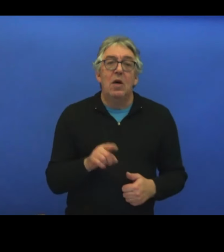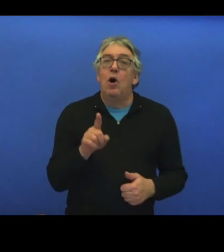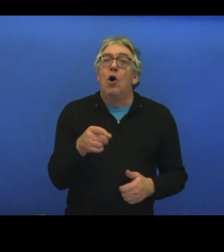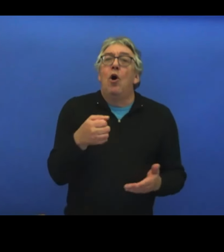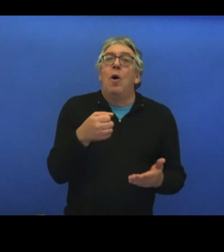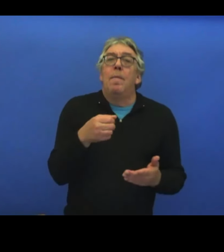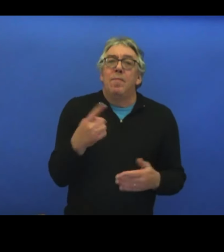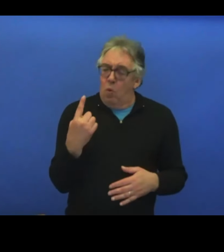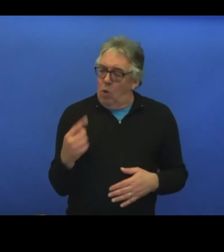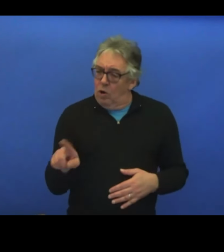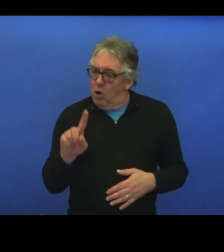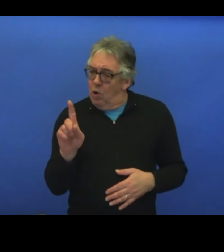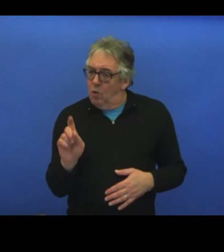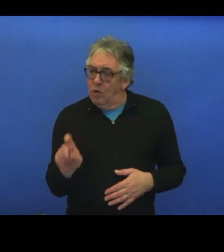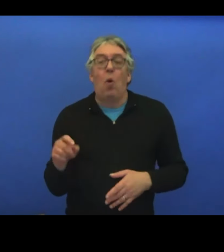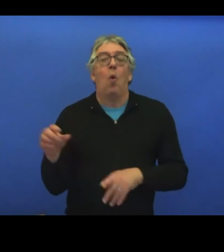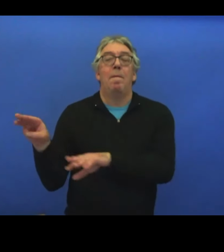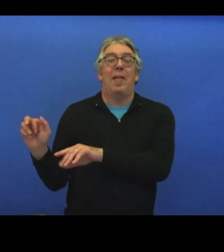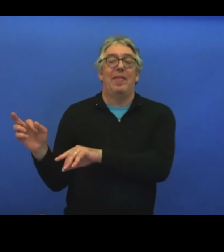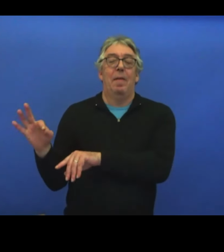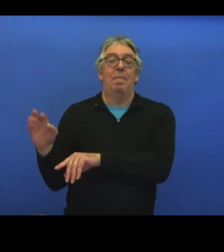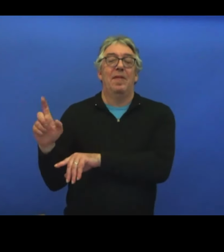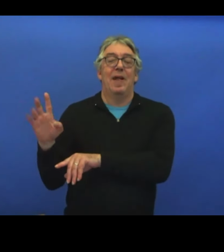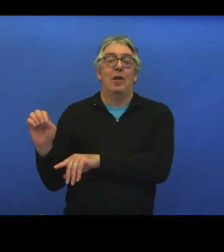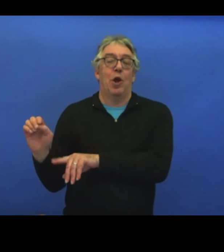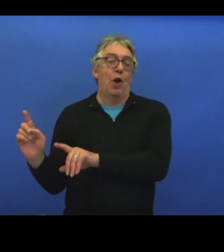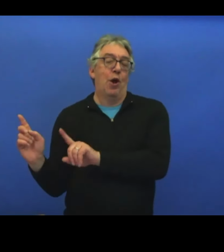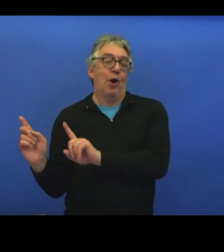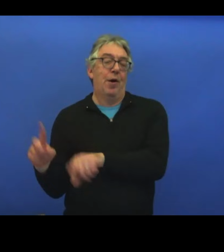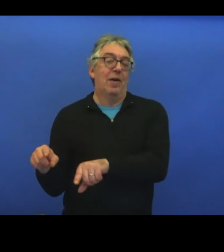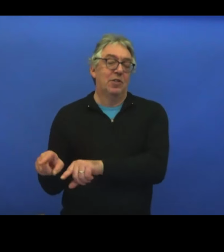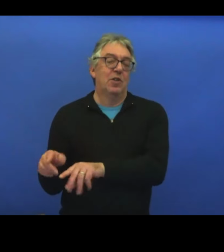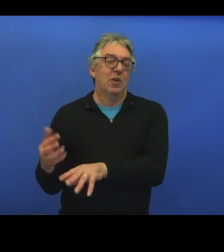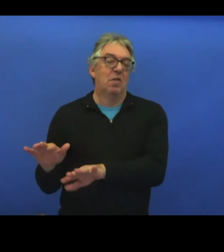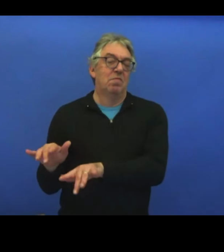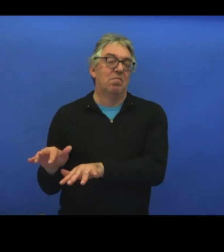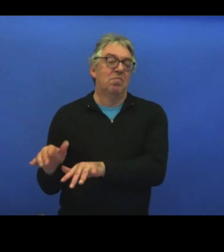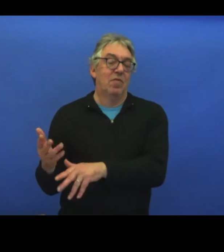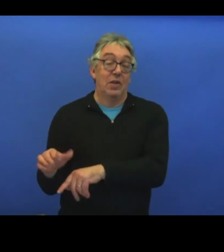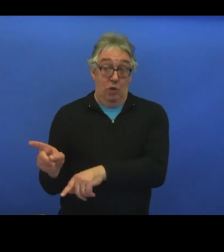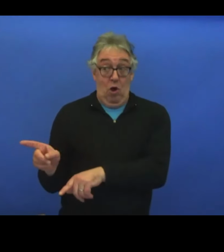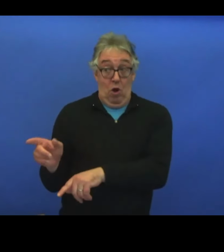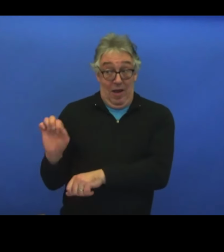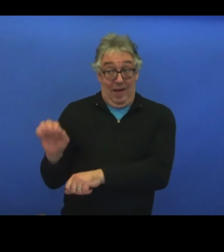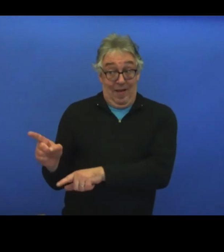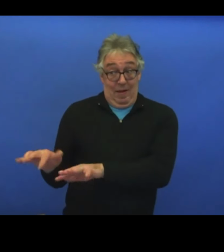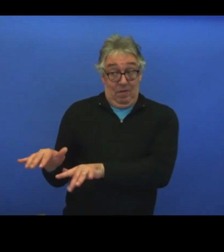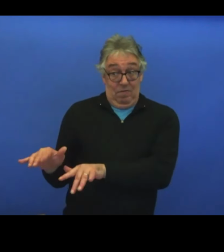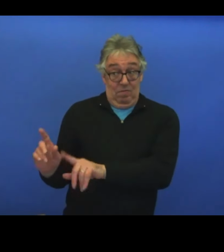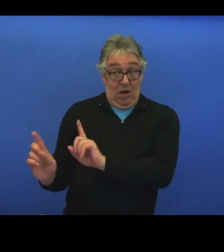question now being answered by Matilda. I don't know if you would like to answer very quickly online.